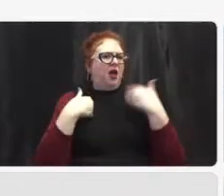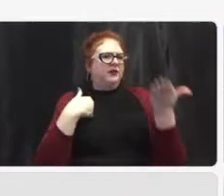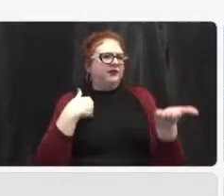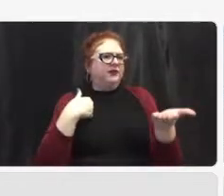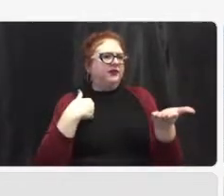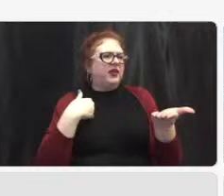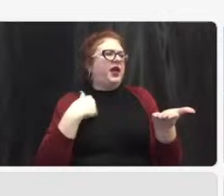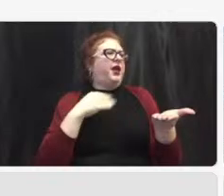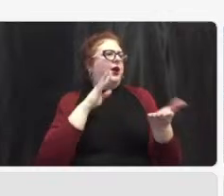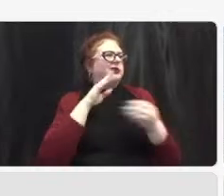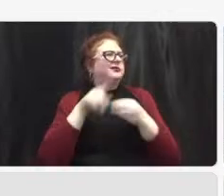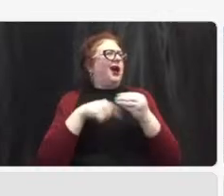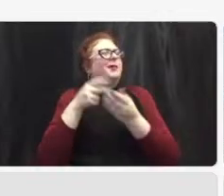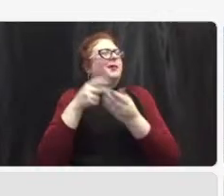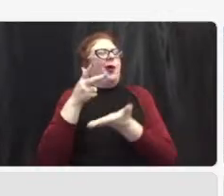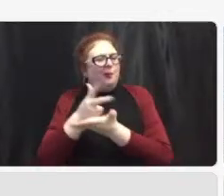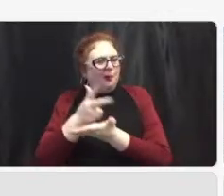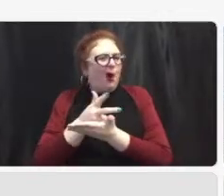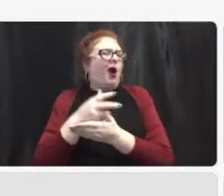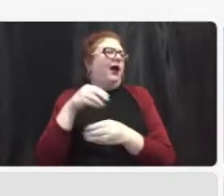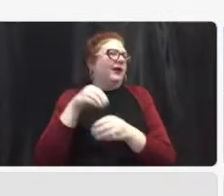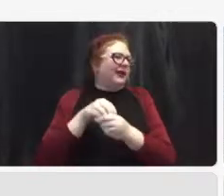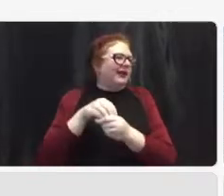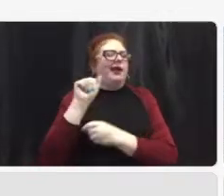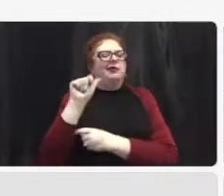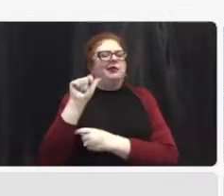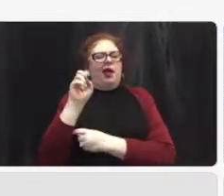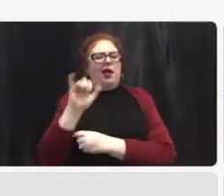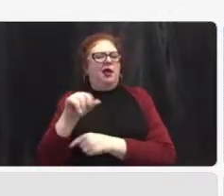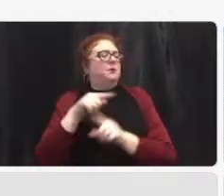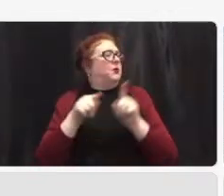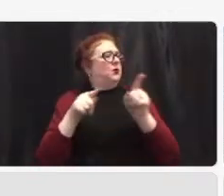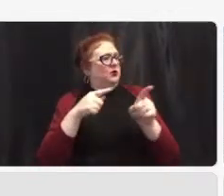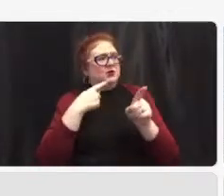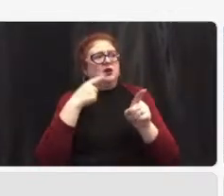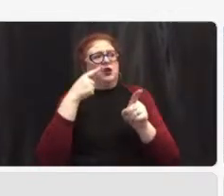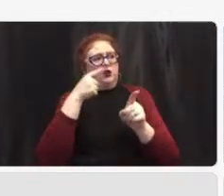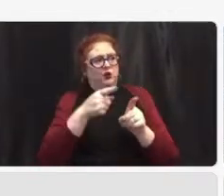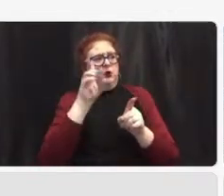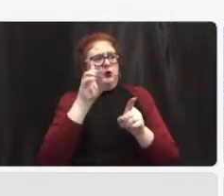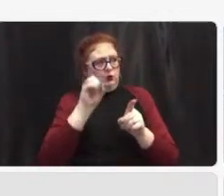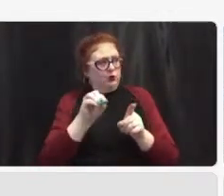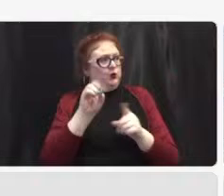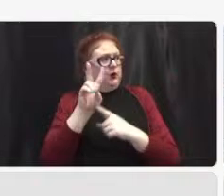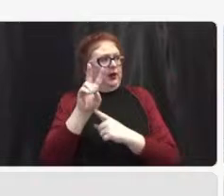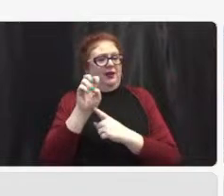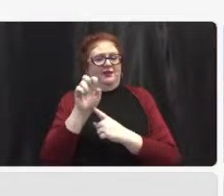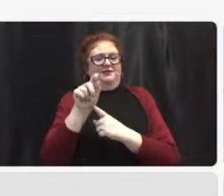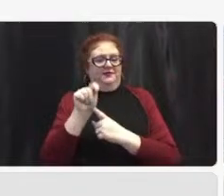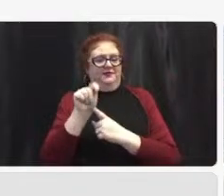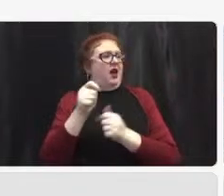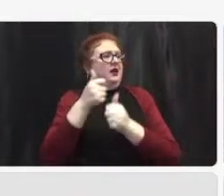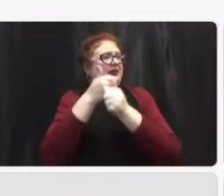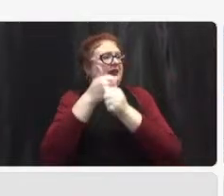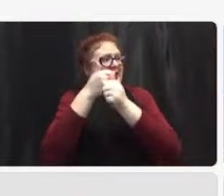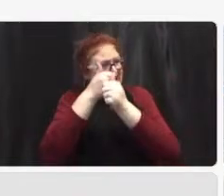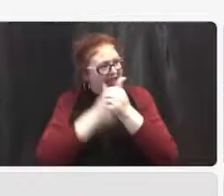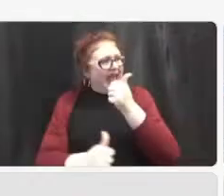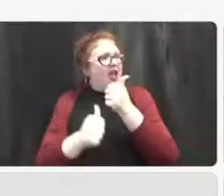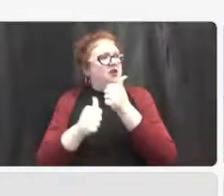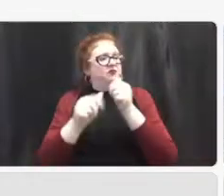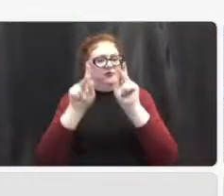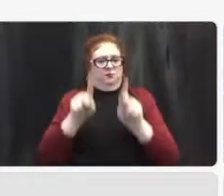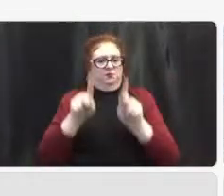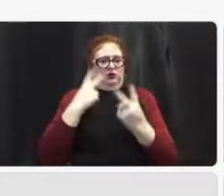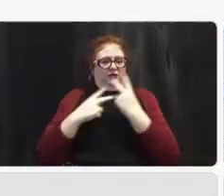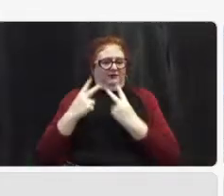speaking of the parking in the alley and things like that, but you said you vet each and every one of your tenants that come